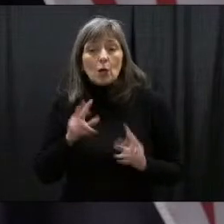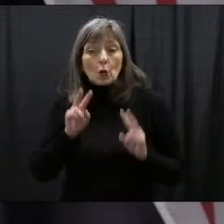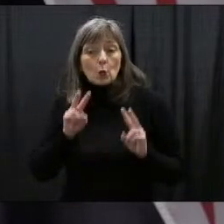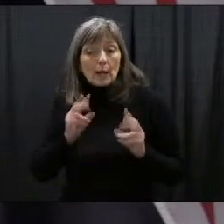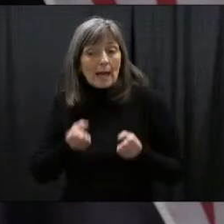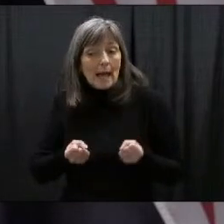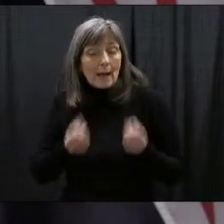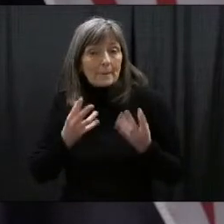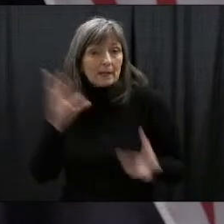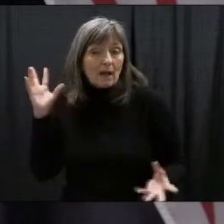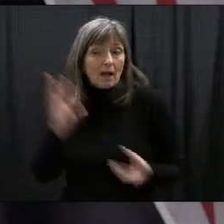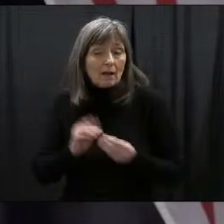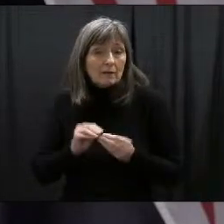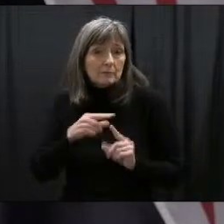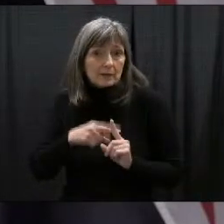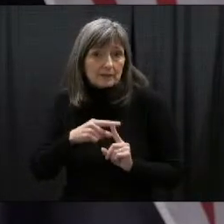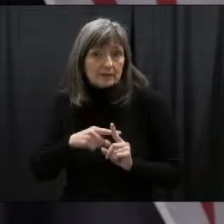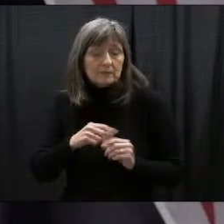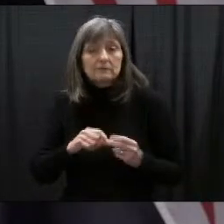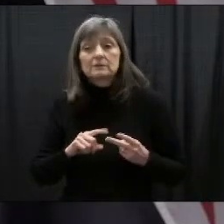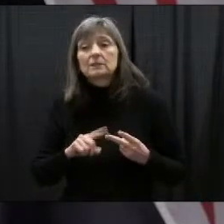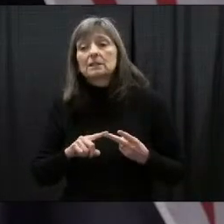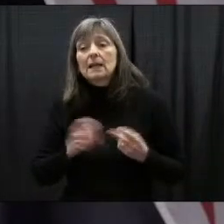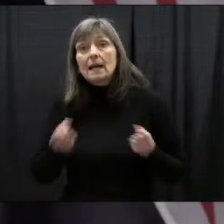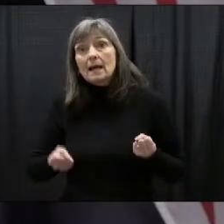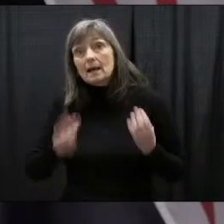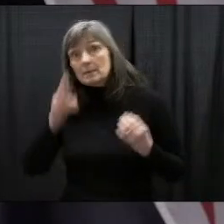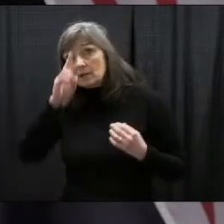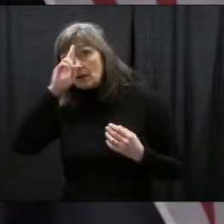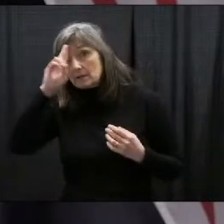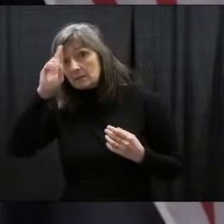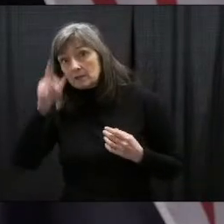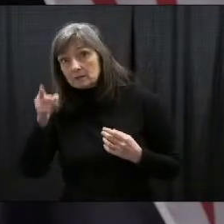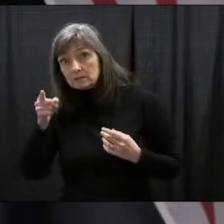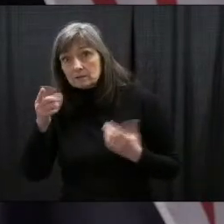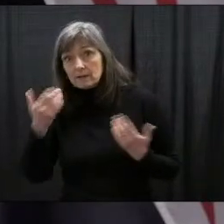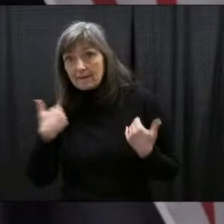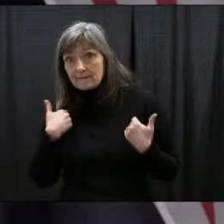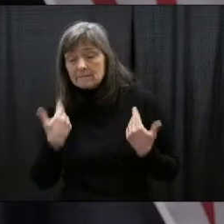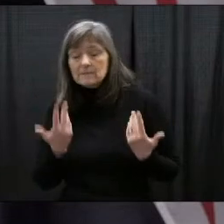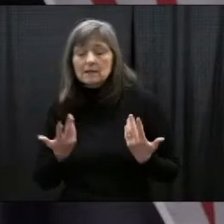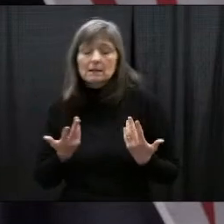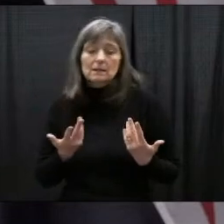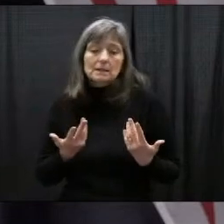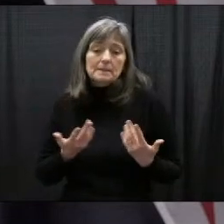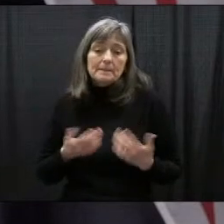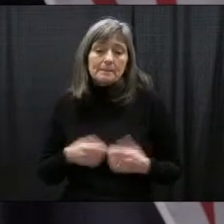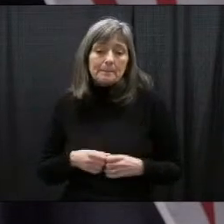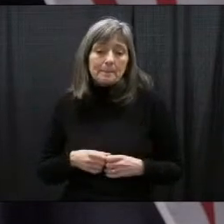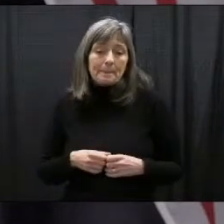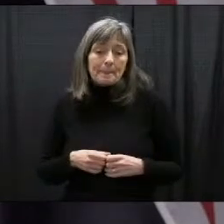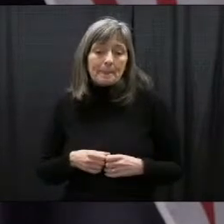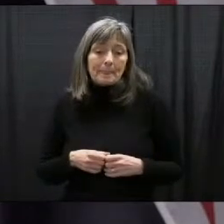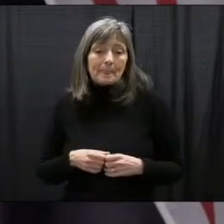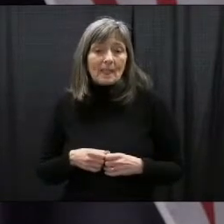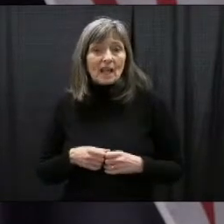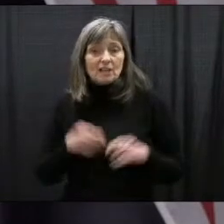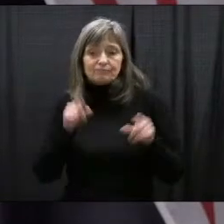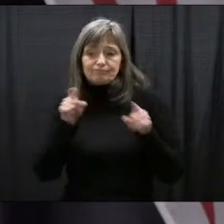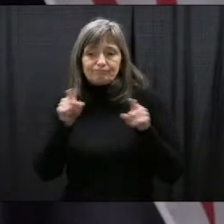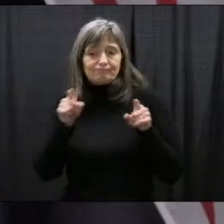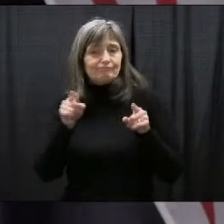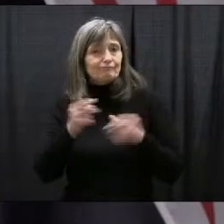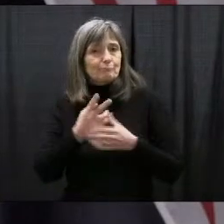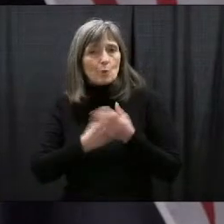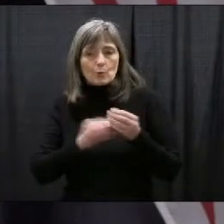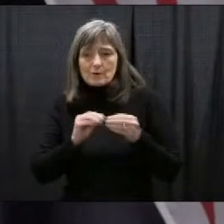of cases is one of the things that we look at. We look at our hospitalizations, and those are indicating right